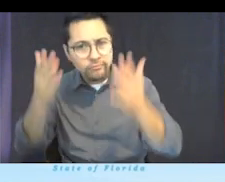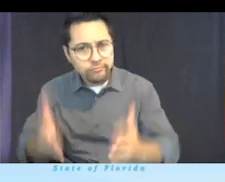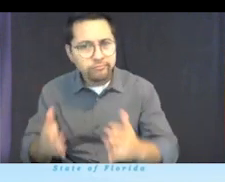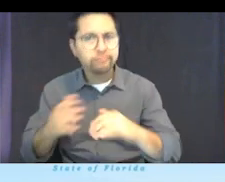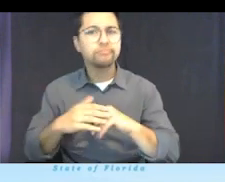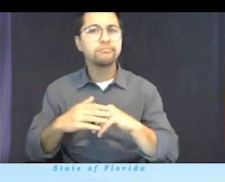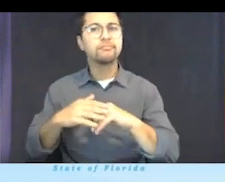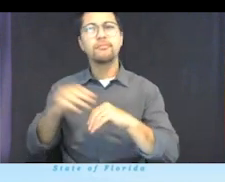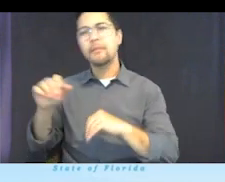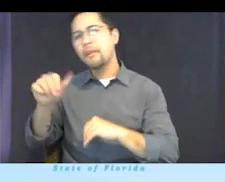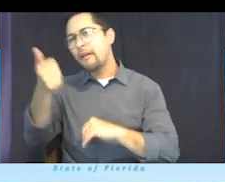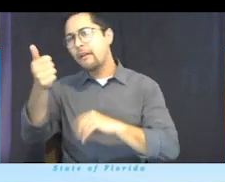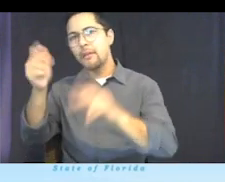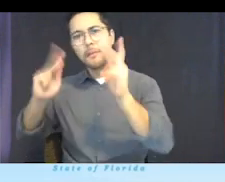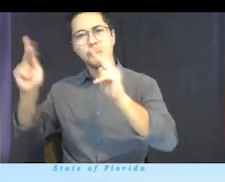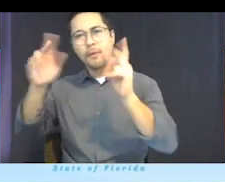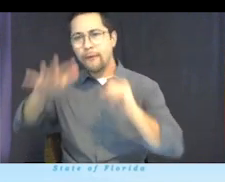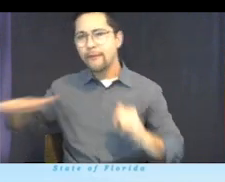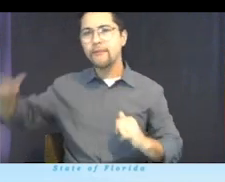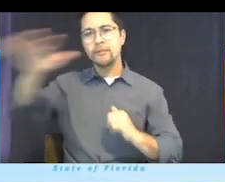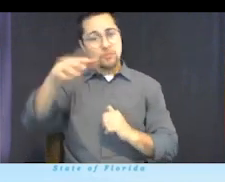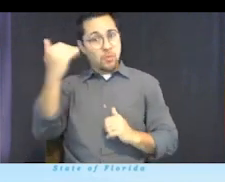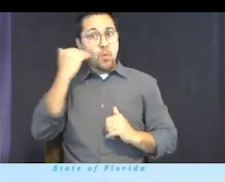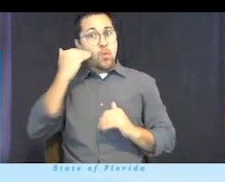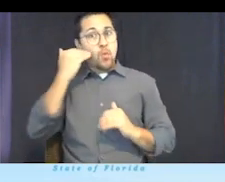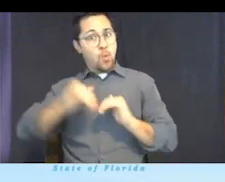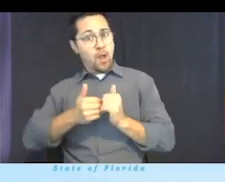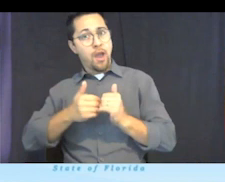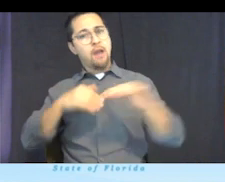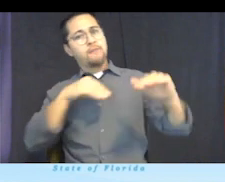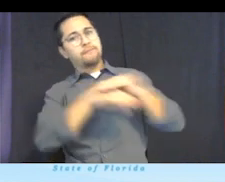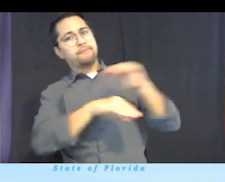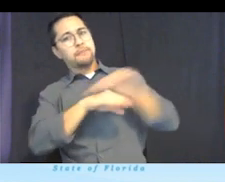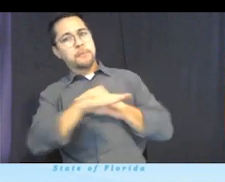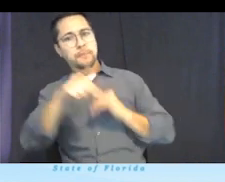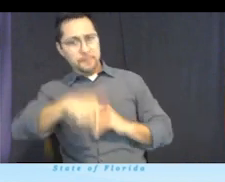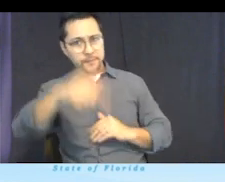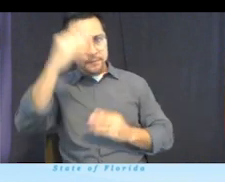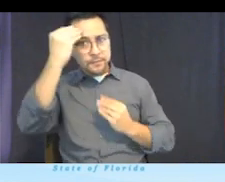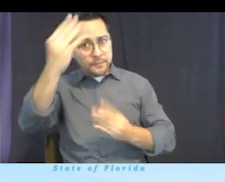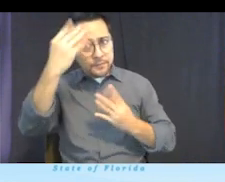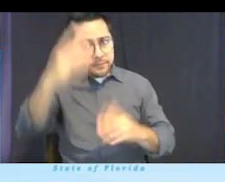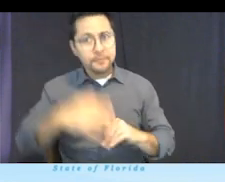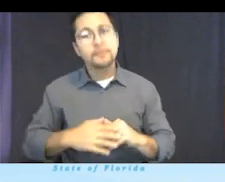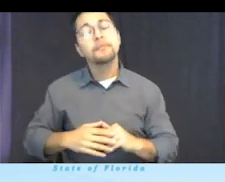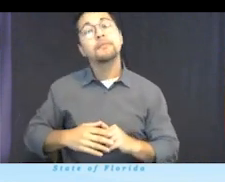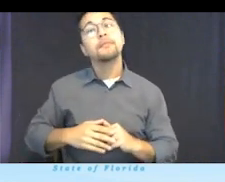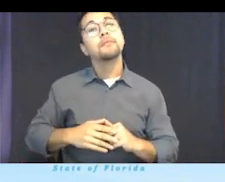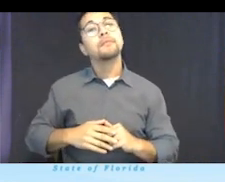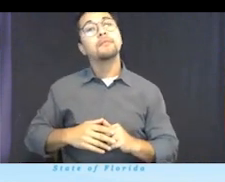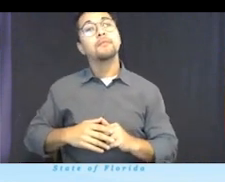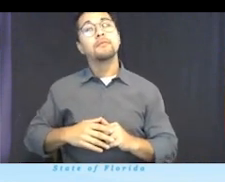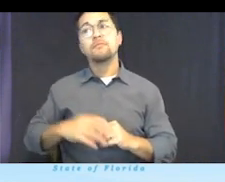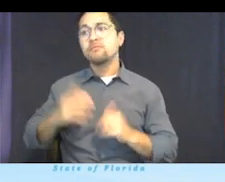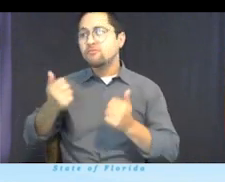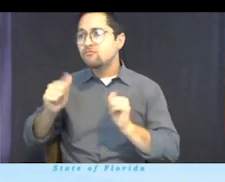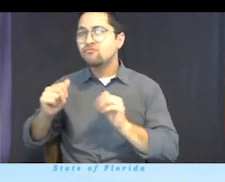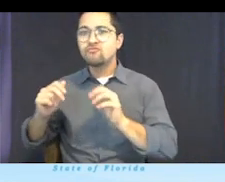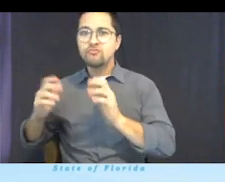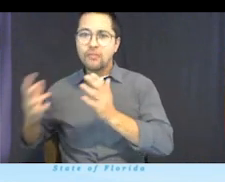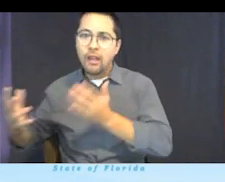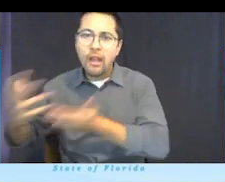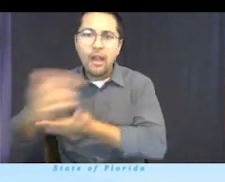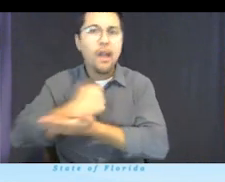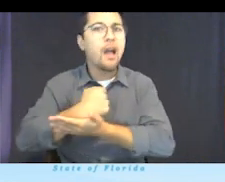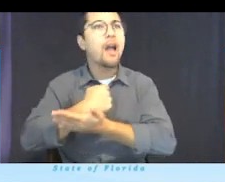interested parties know exactly how to access this information in order to gather and coordinate